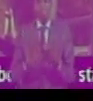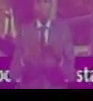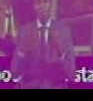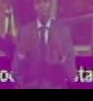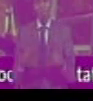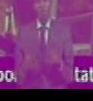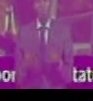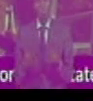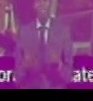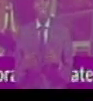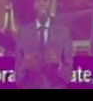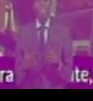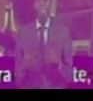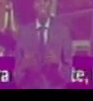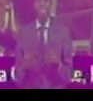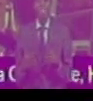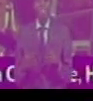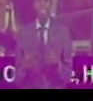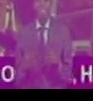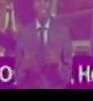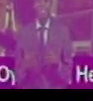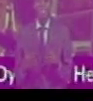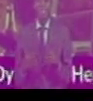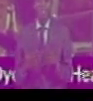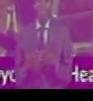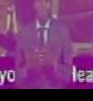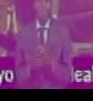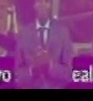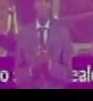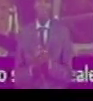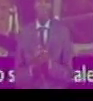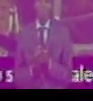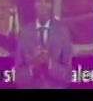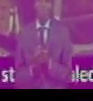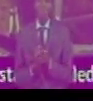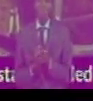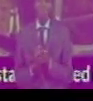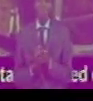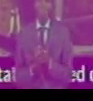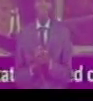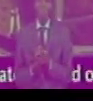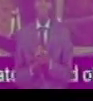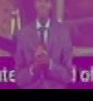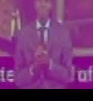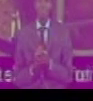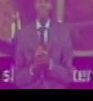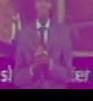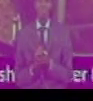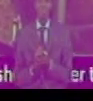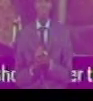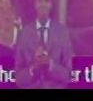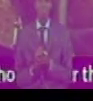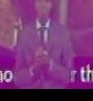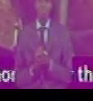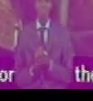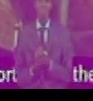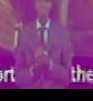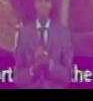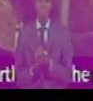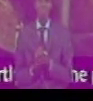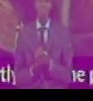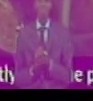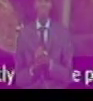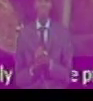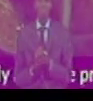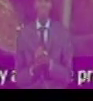Daddy, program me going again and think. Am I the cause and point the peke? Are you also any by yours any time point the